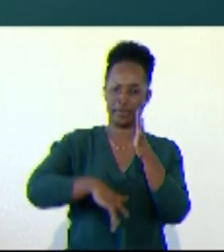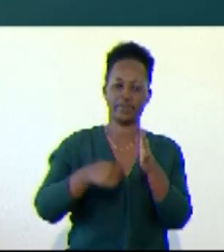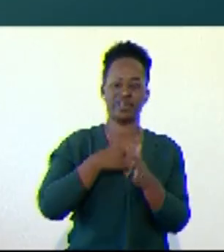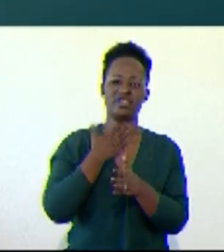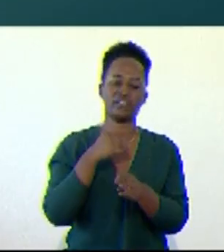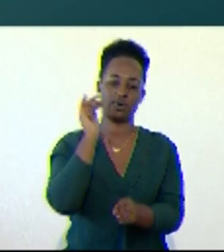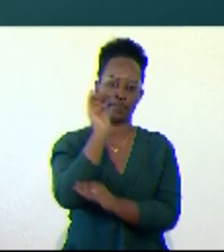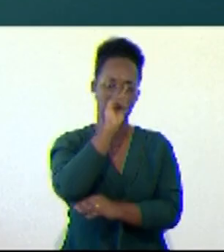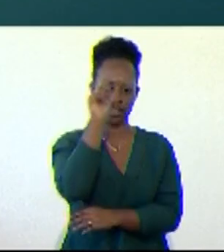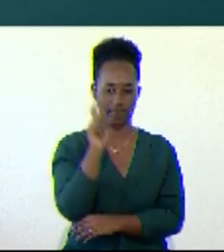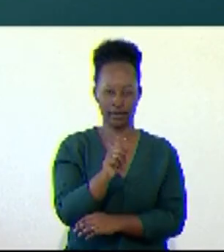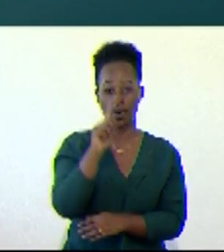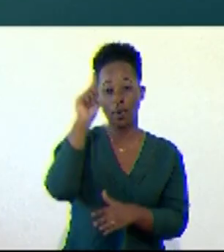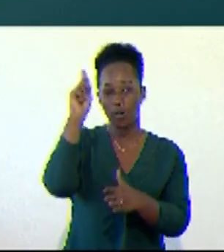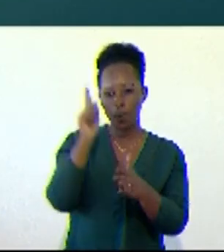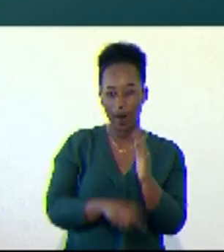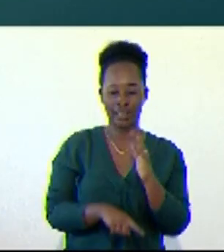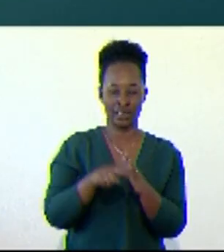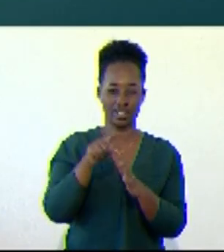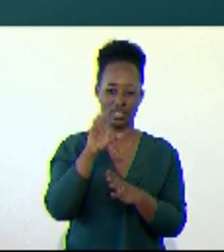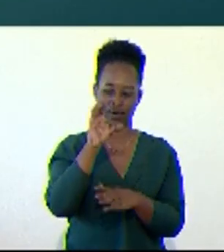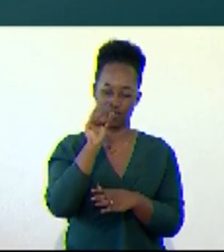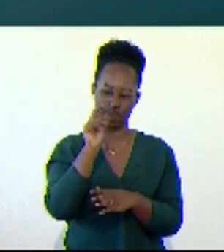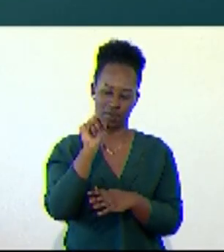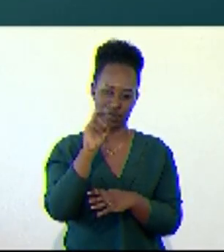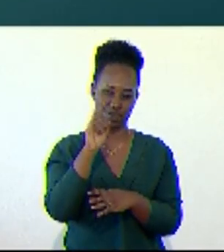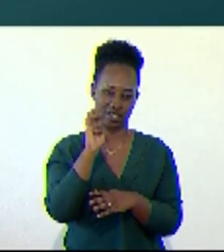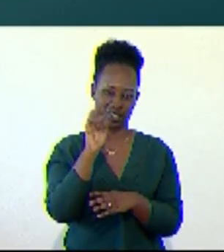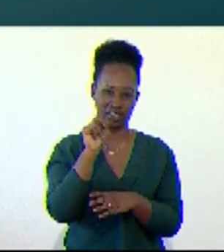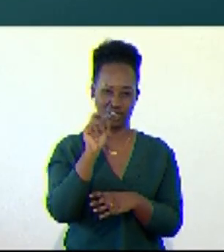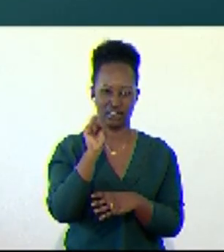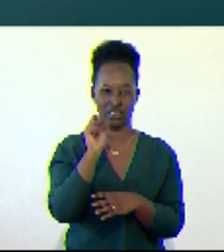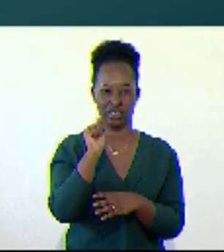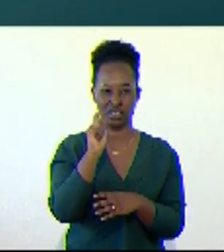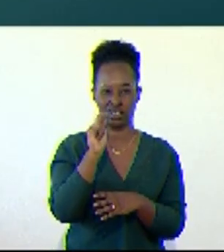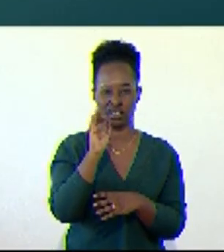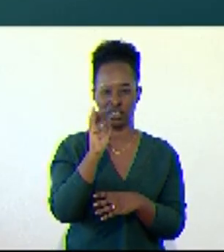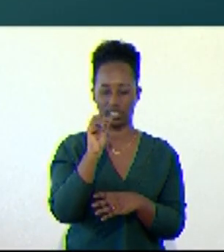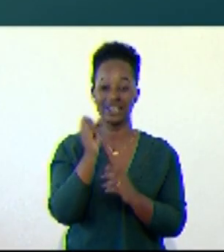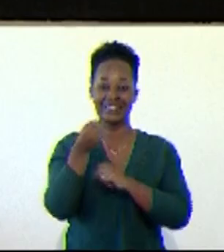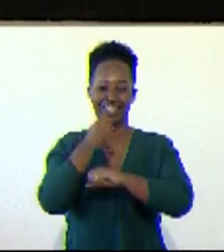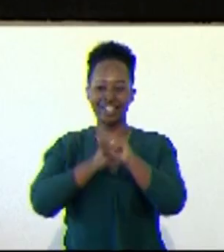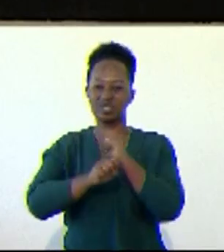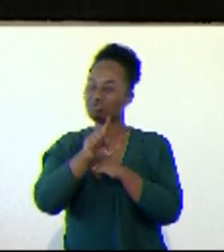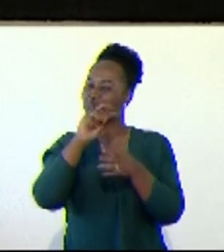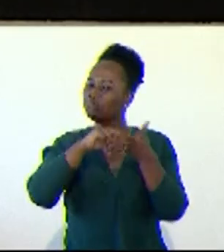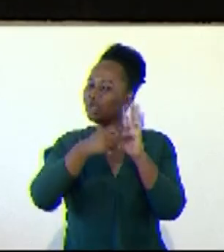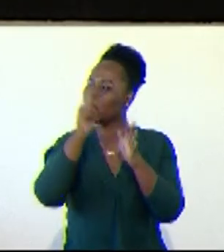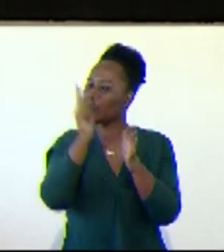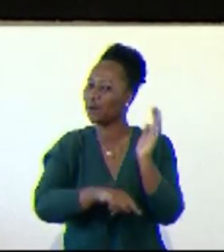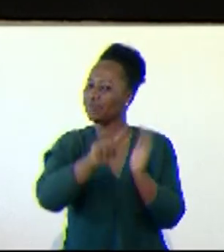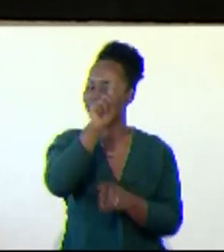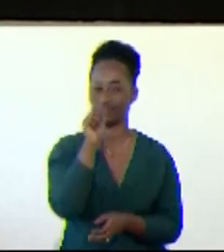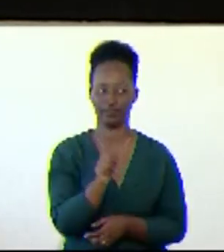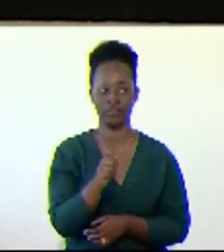question. What is a condensation reaction? What do you understand by condensation reaction? Here we